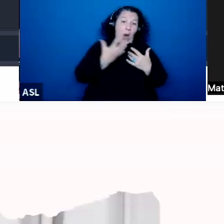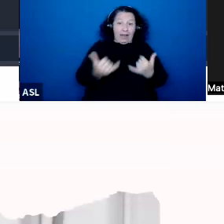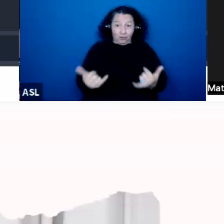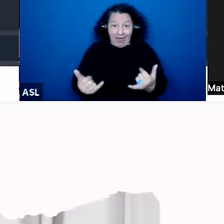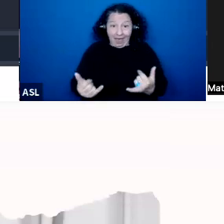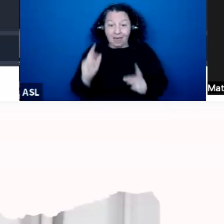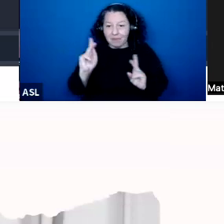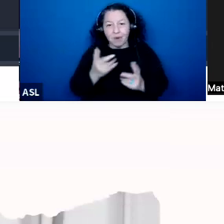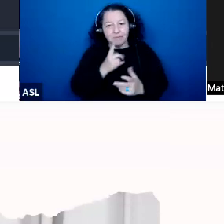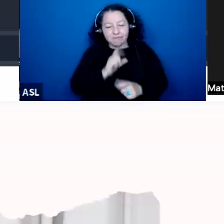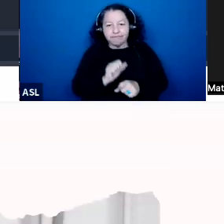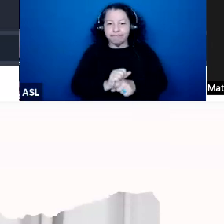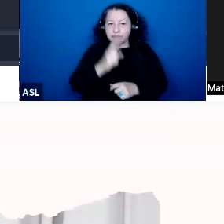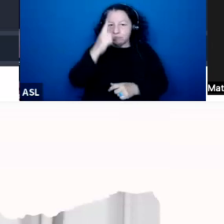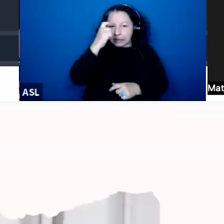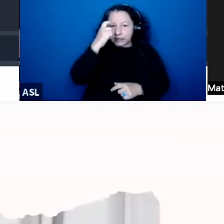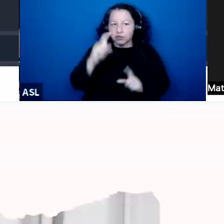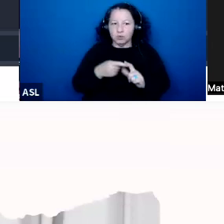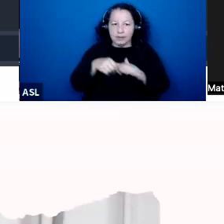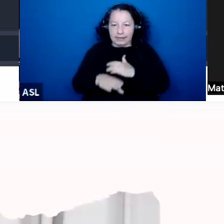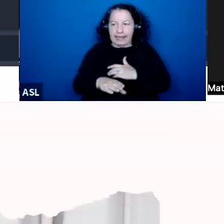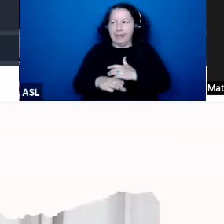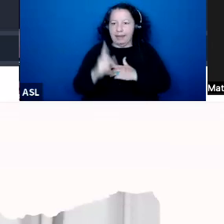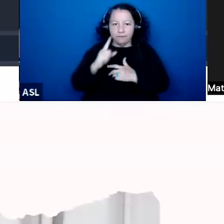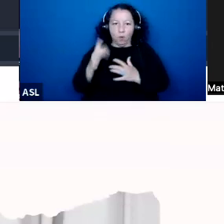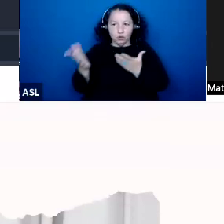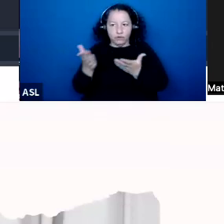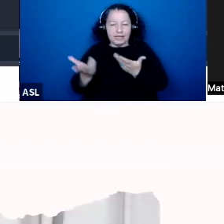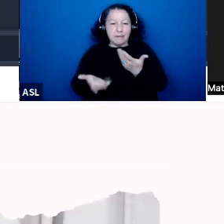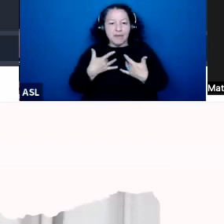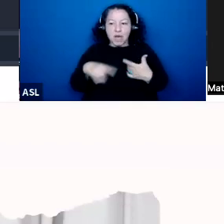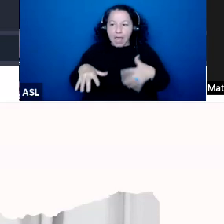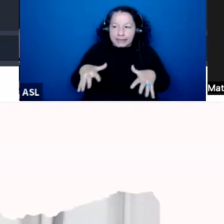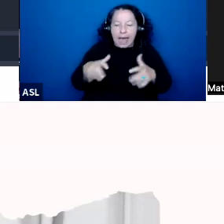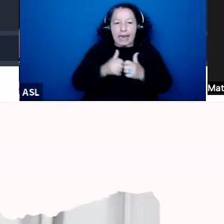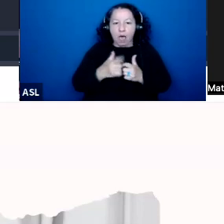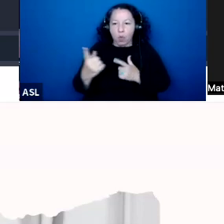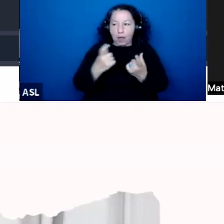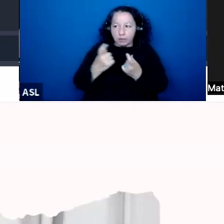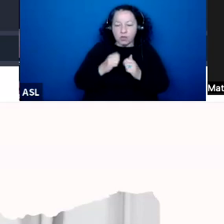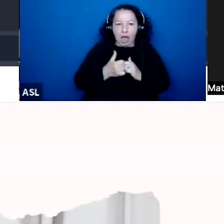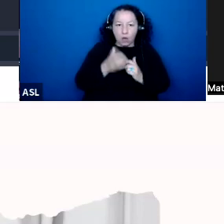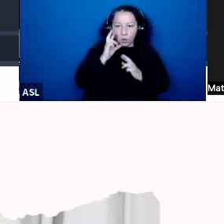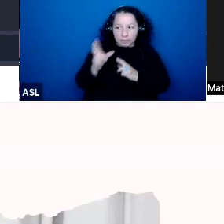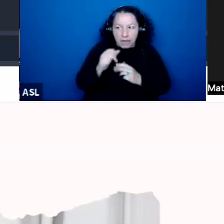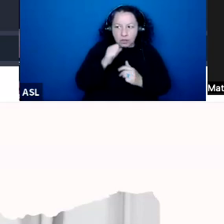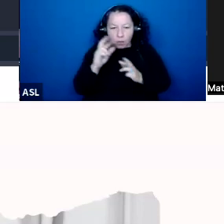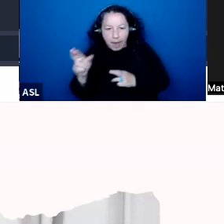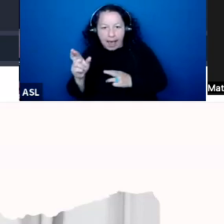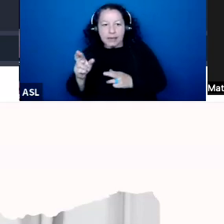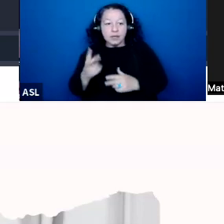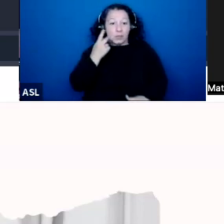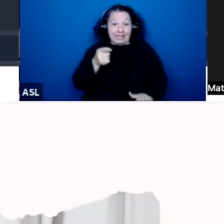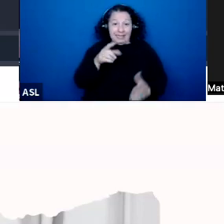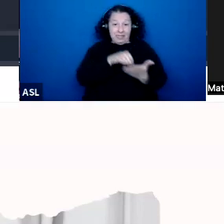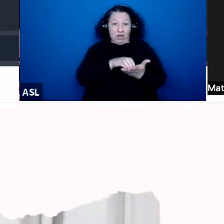that folks may be super on guard when coming in for services. There may be anxiety about how you're going to ask them questions or how you're going to treat them. And so